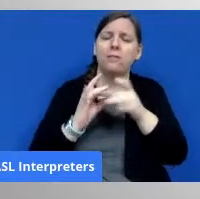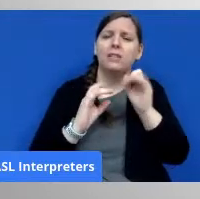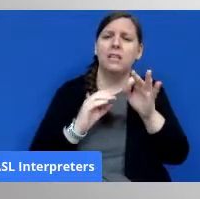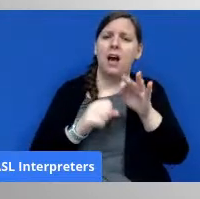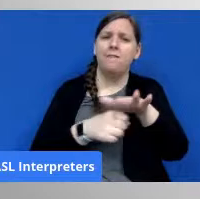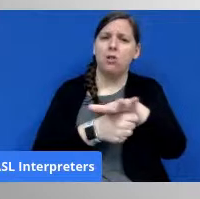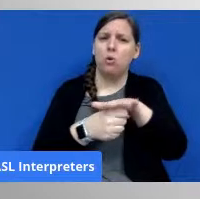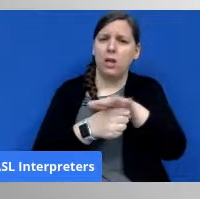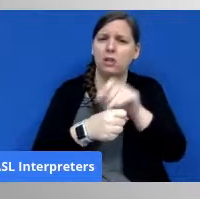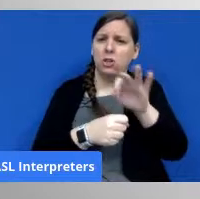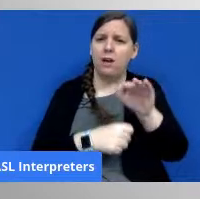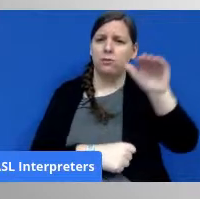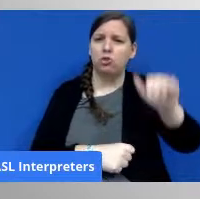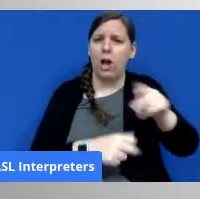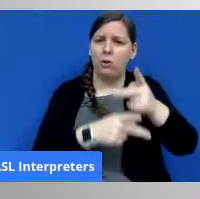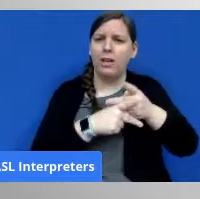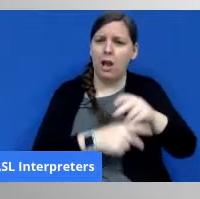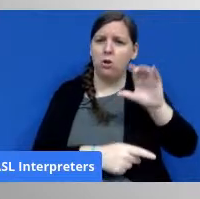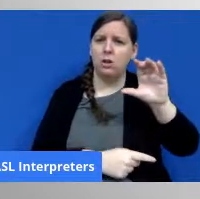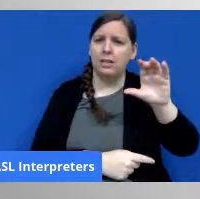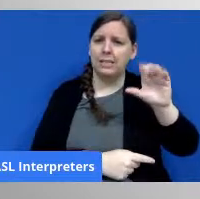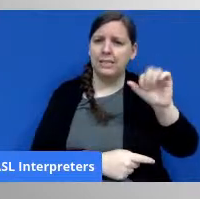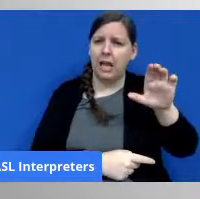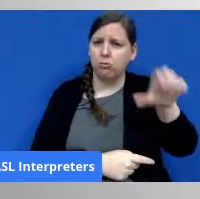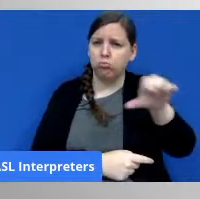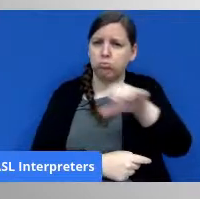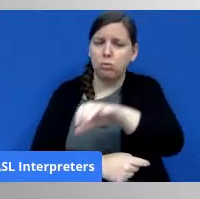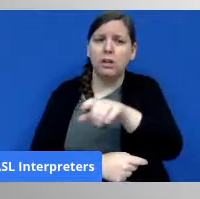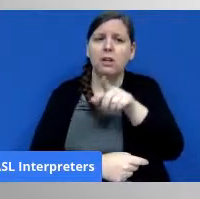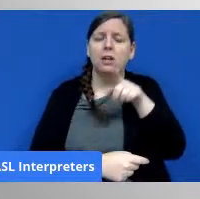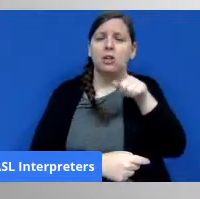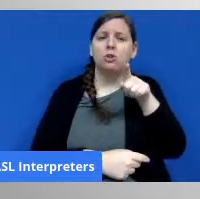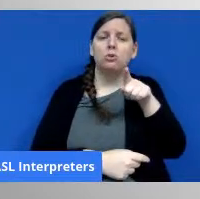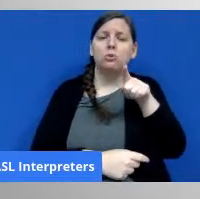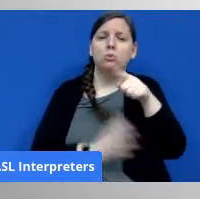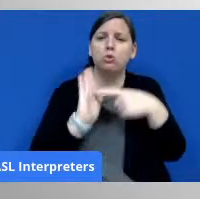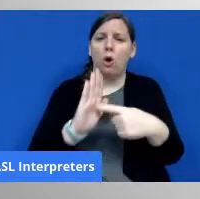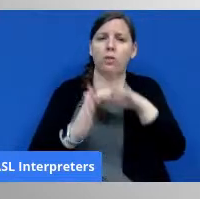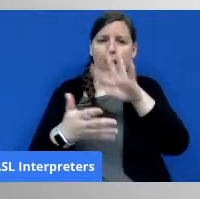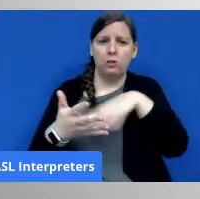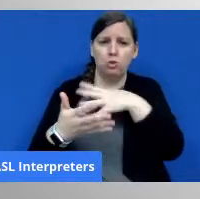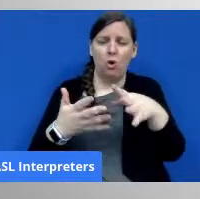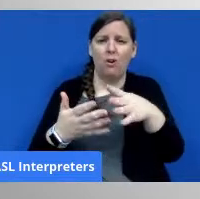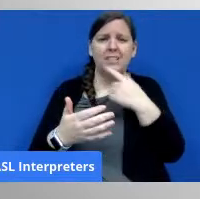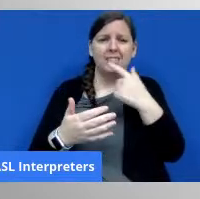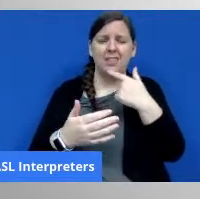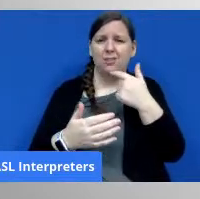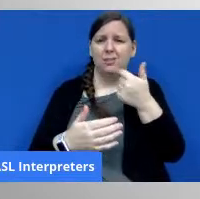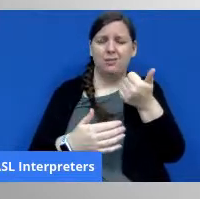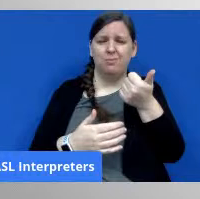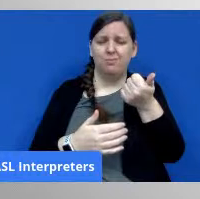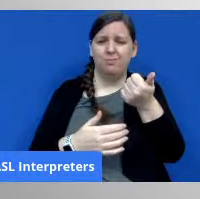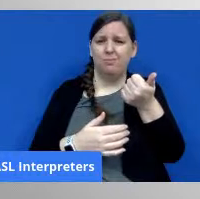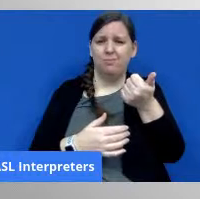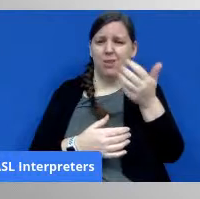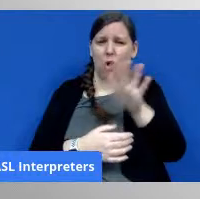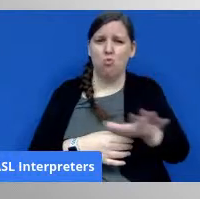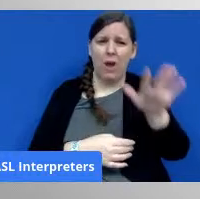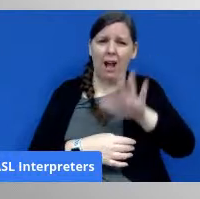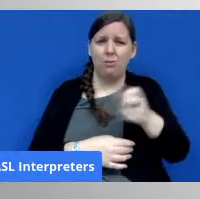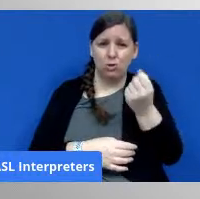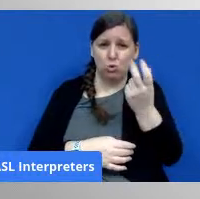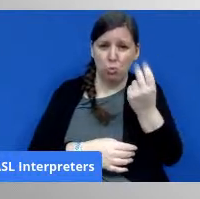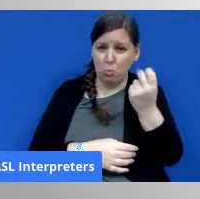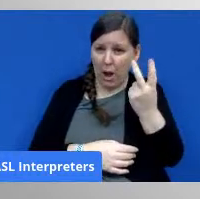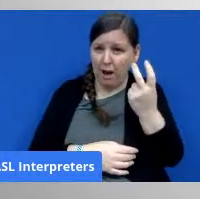When you showed that one chart that basically says that there's only about a dozen child care centers in the entire county.